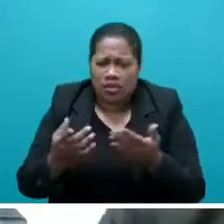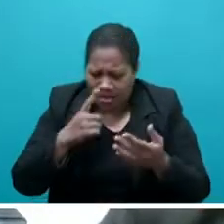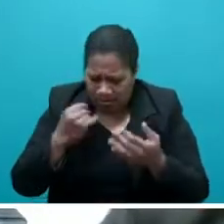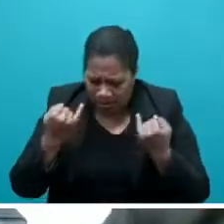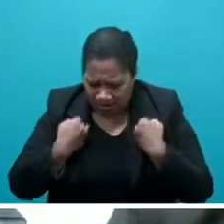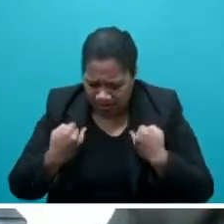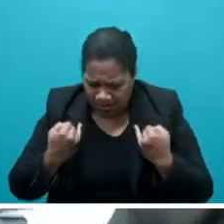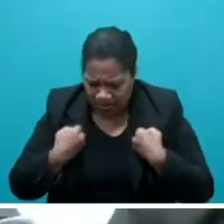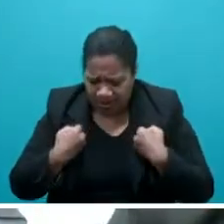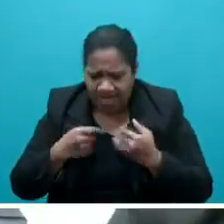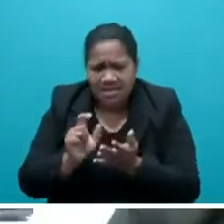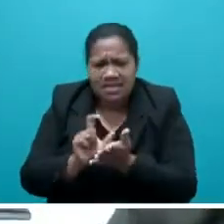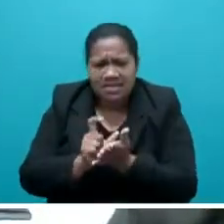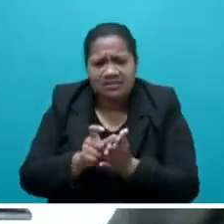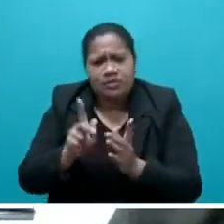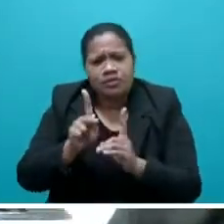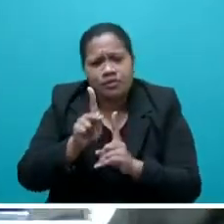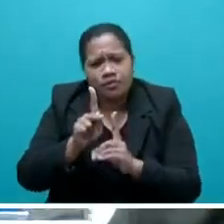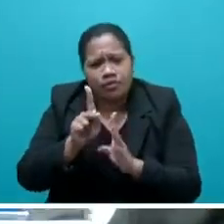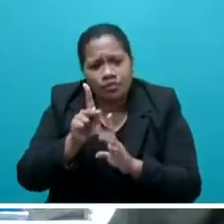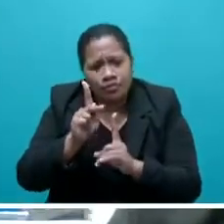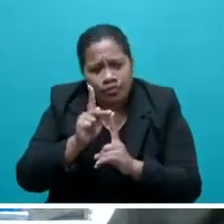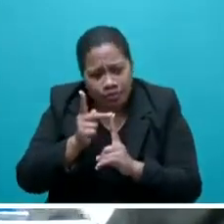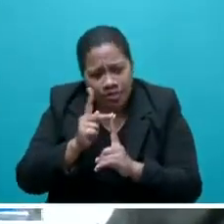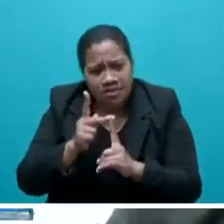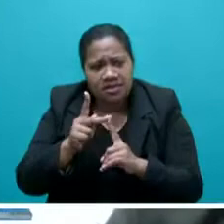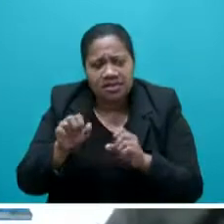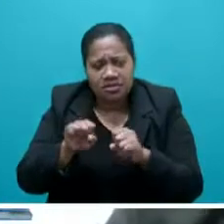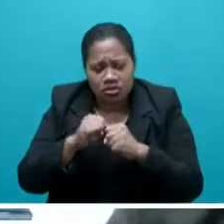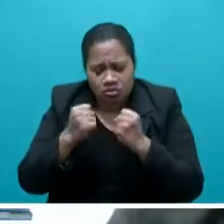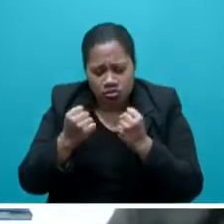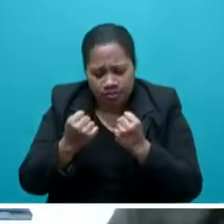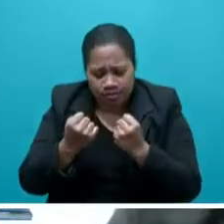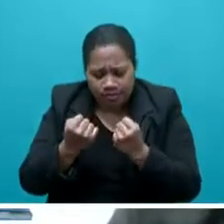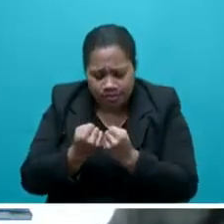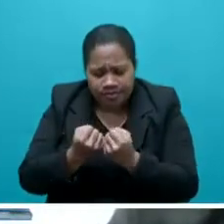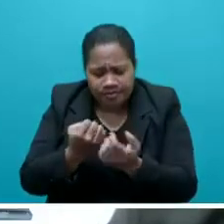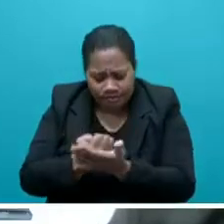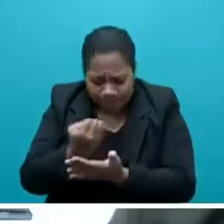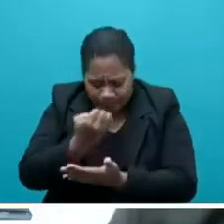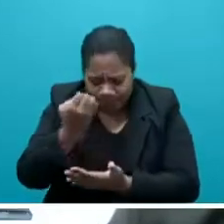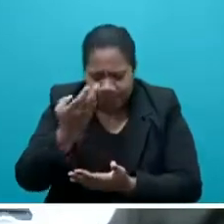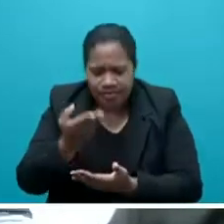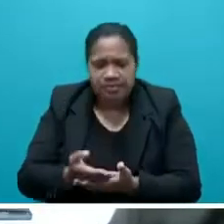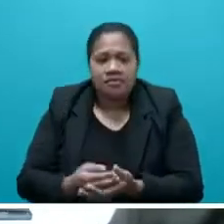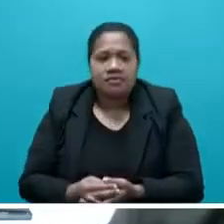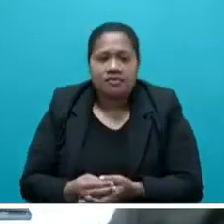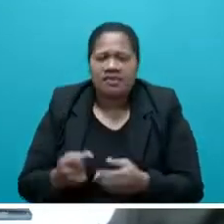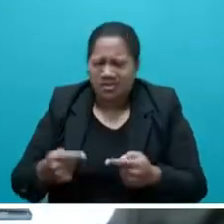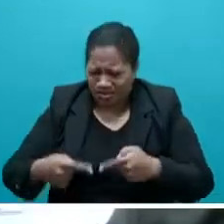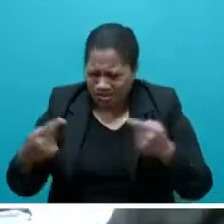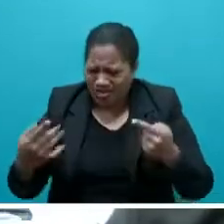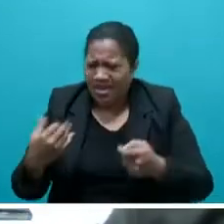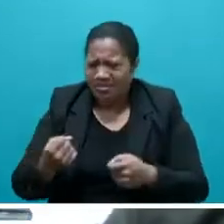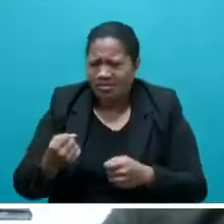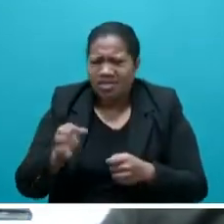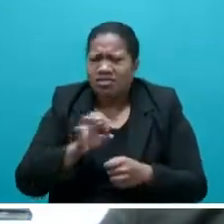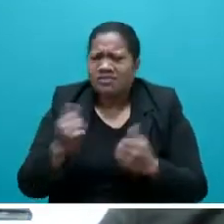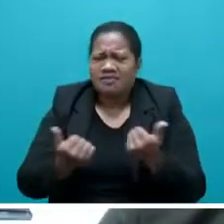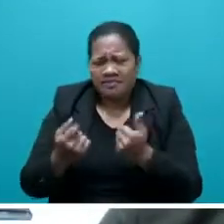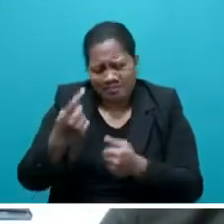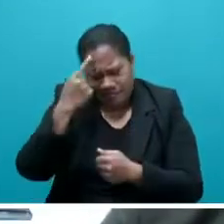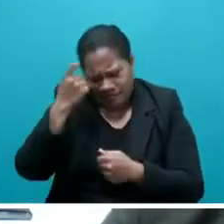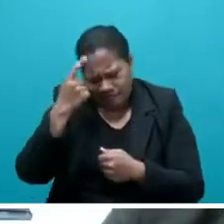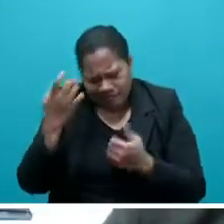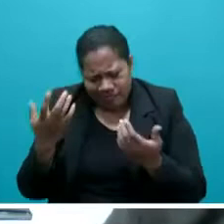and socio-economic rights, Mr. Speaker, sir? There's not only a bankruptcy in the ideas or the lack of ideas by the opposition, there appears to be a moral